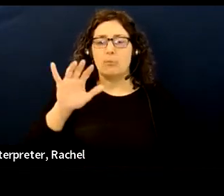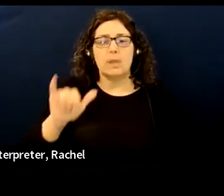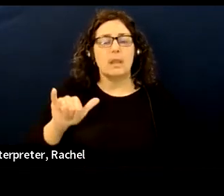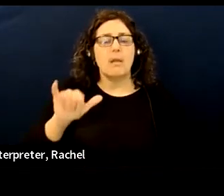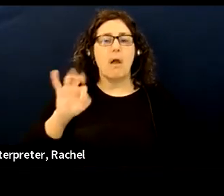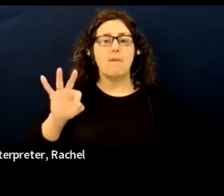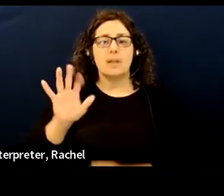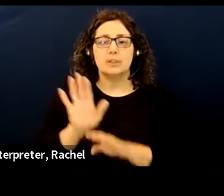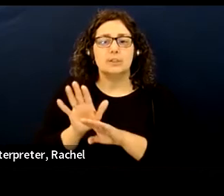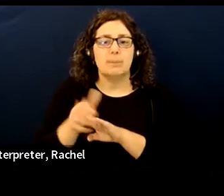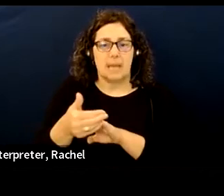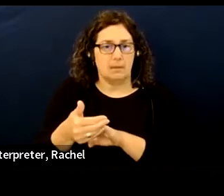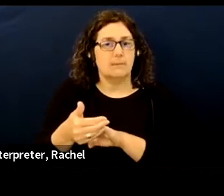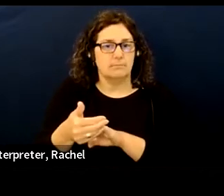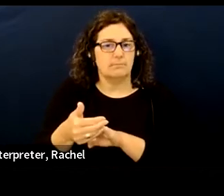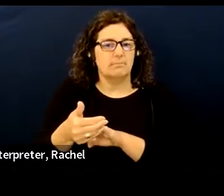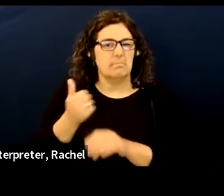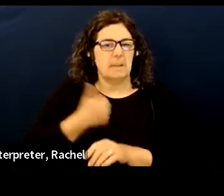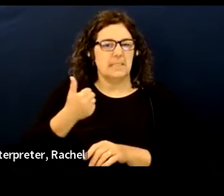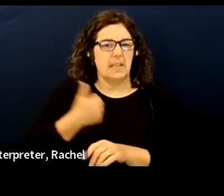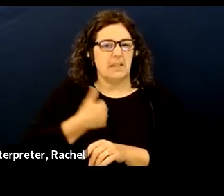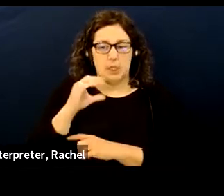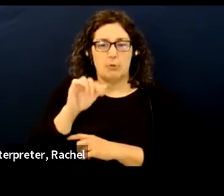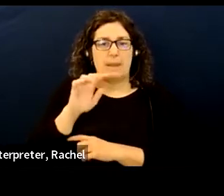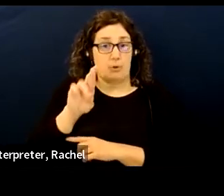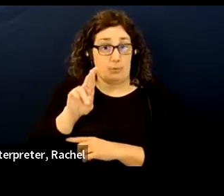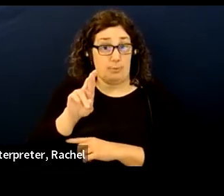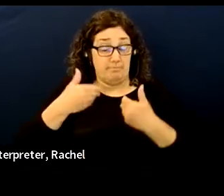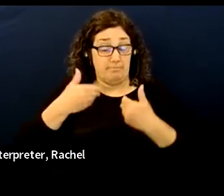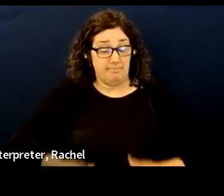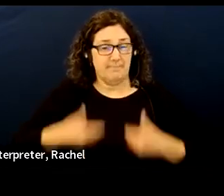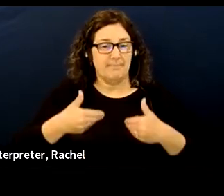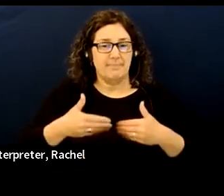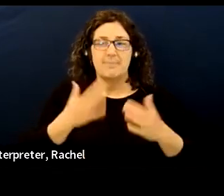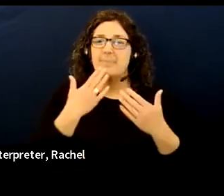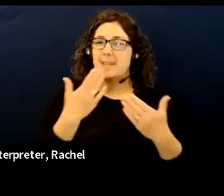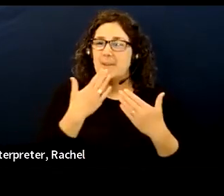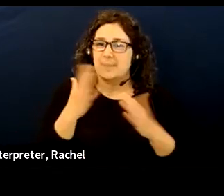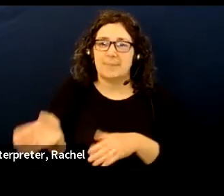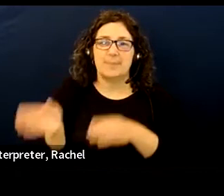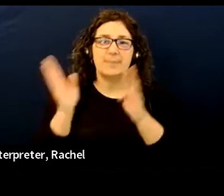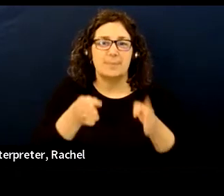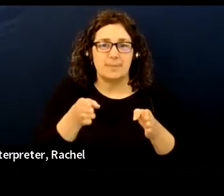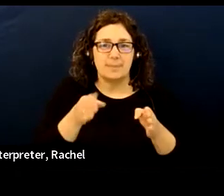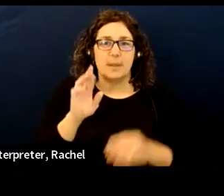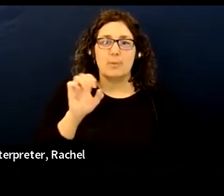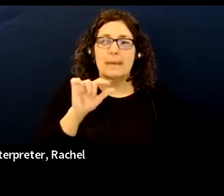I was a curator. So that's me. Thank you. I will go over to